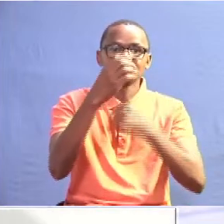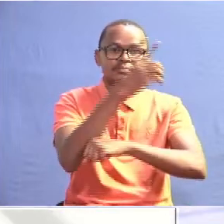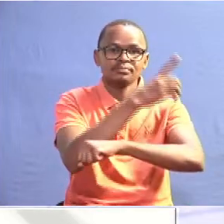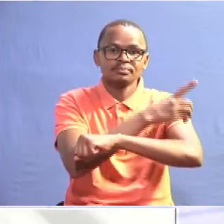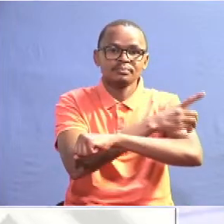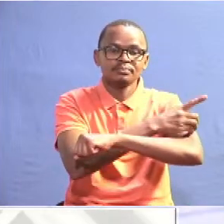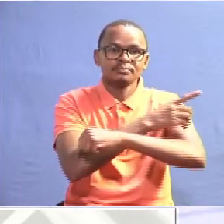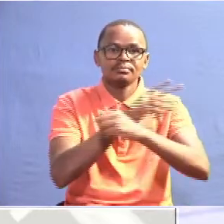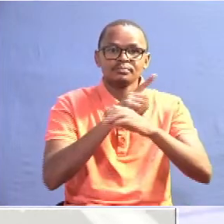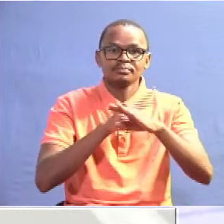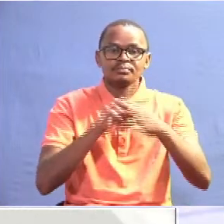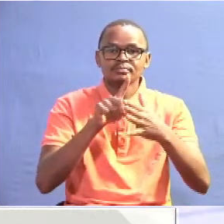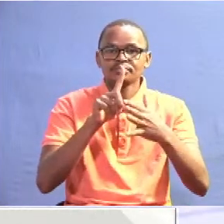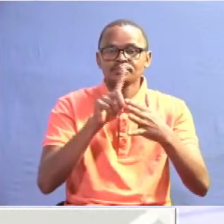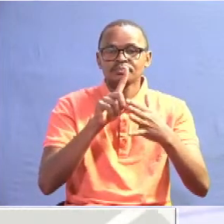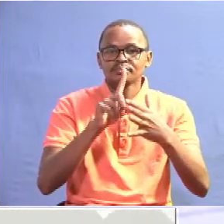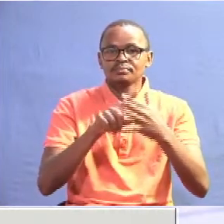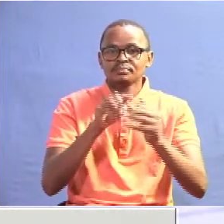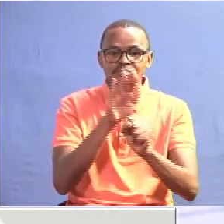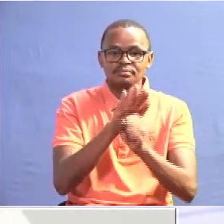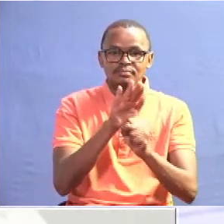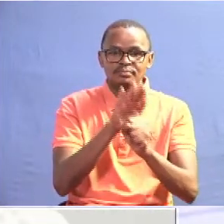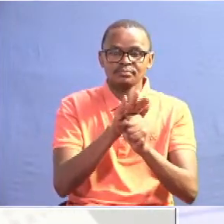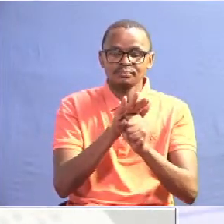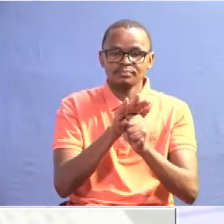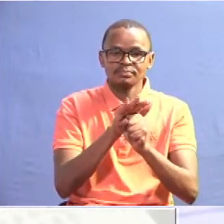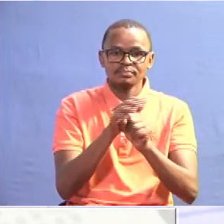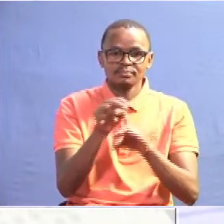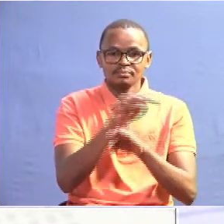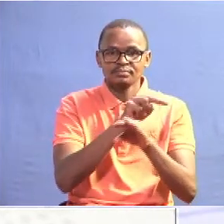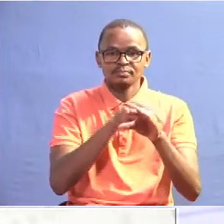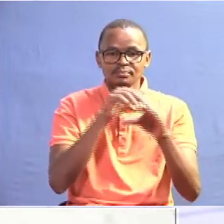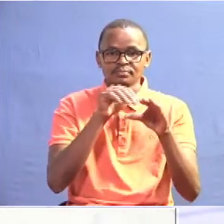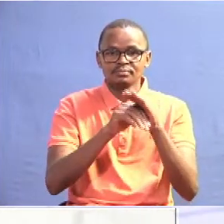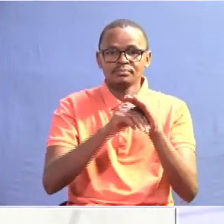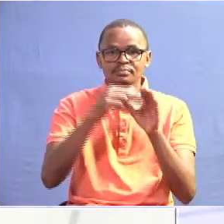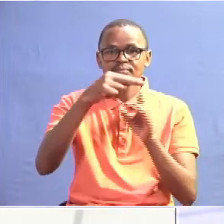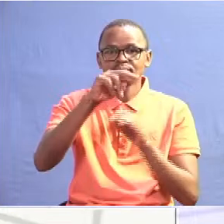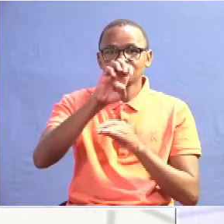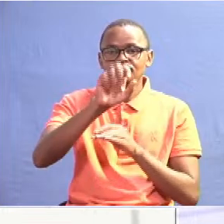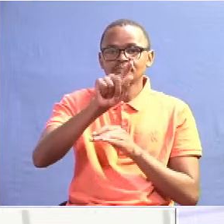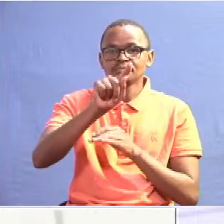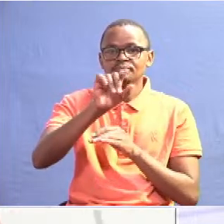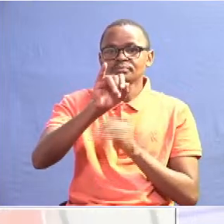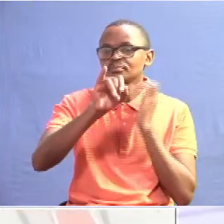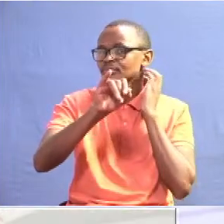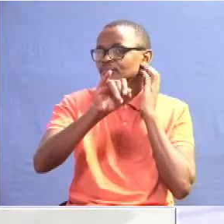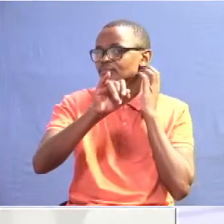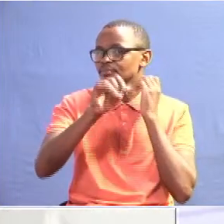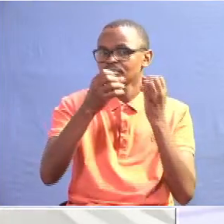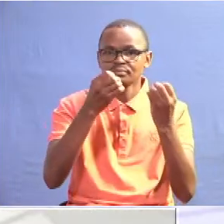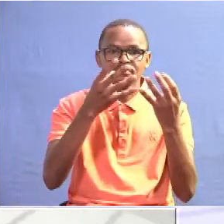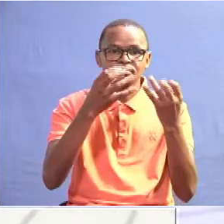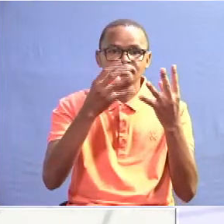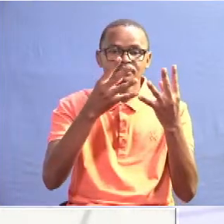a shadow over the multinational security mission in Haiti. With hundreds of millions in promised funding